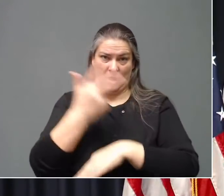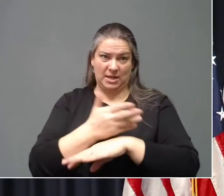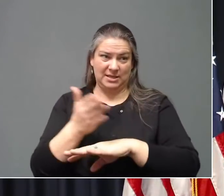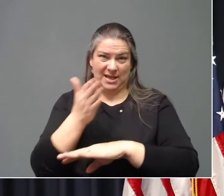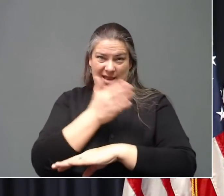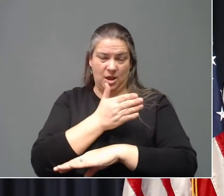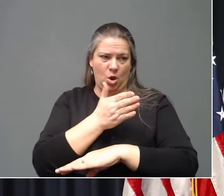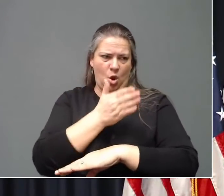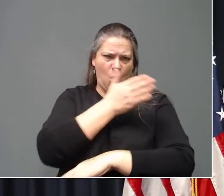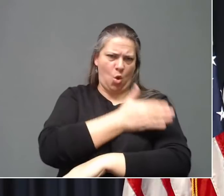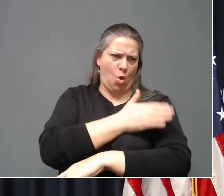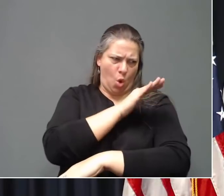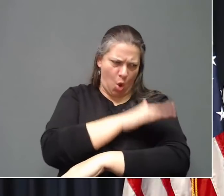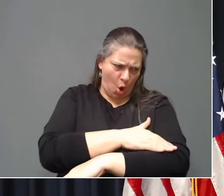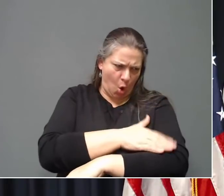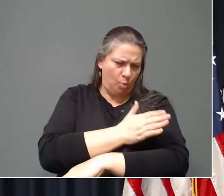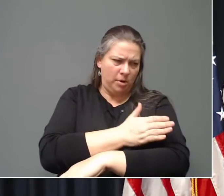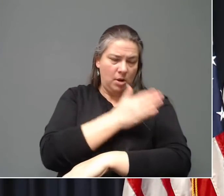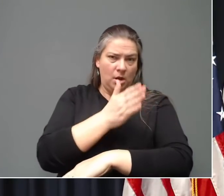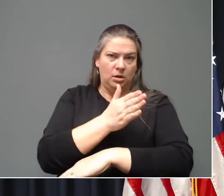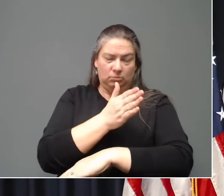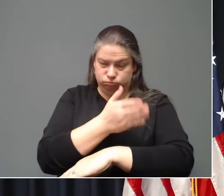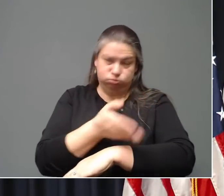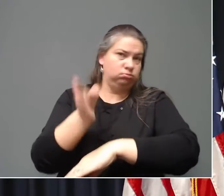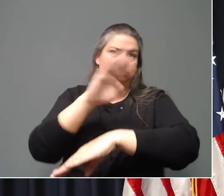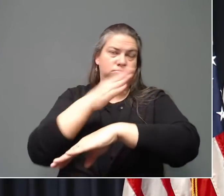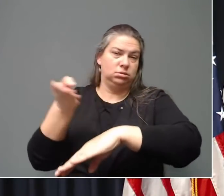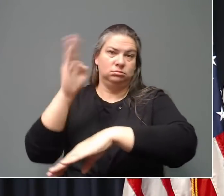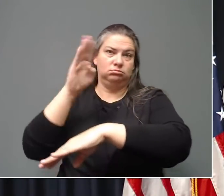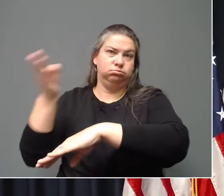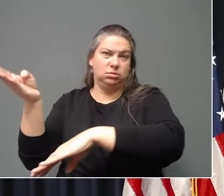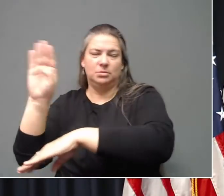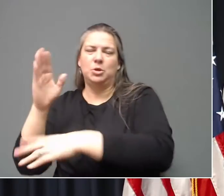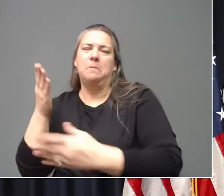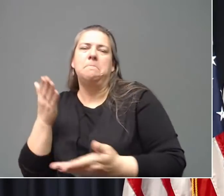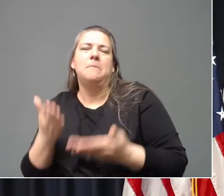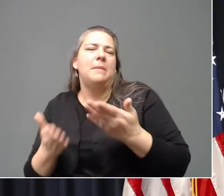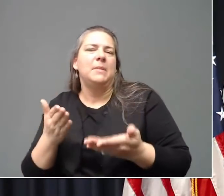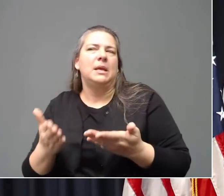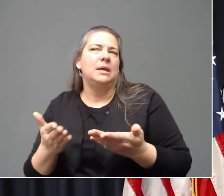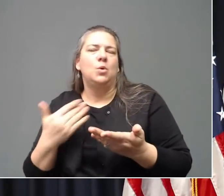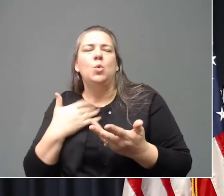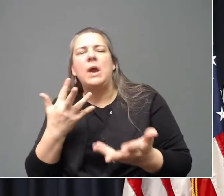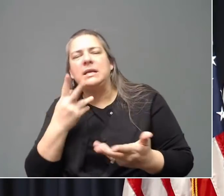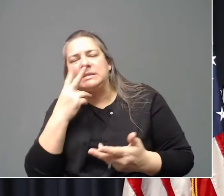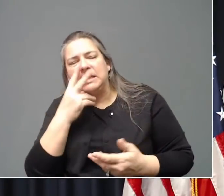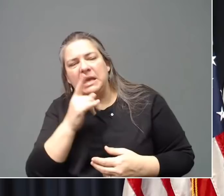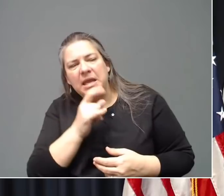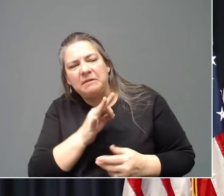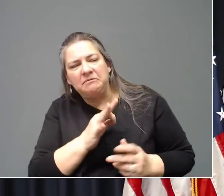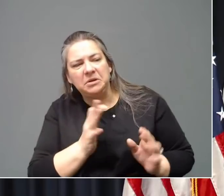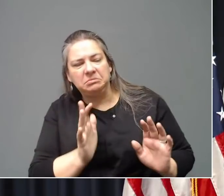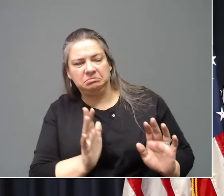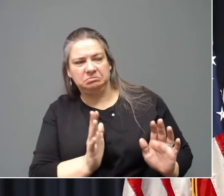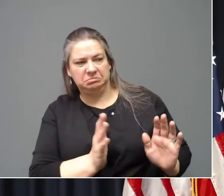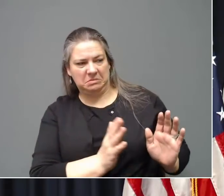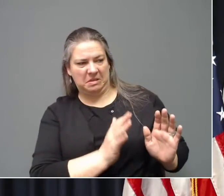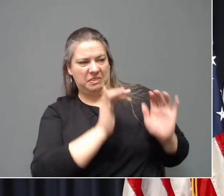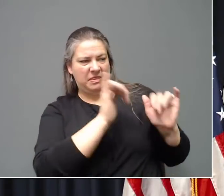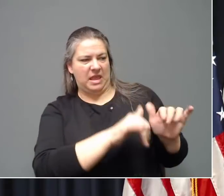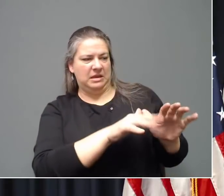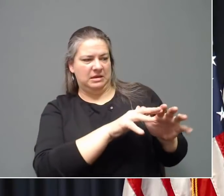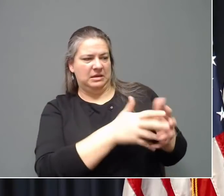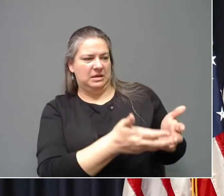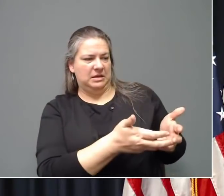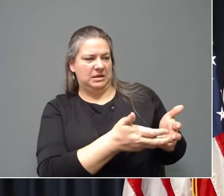from just 1 or 2 times that people got together and how much it spreads. If we do have a